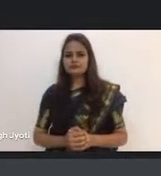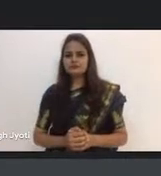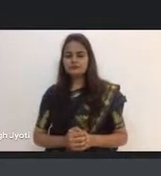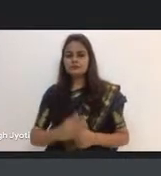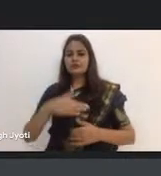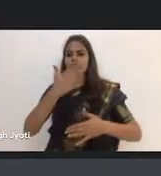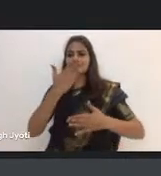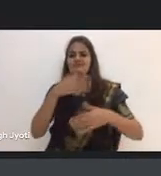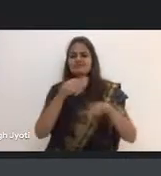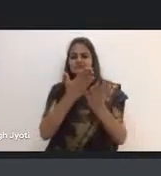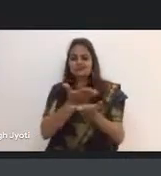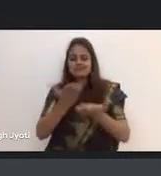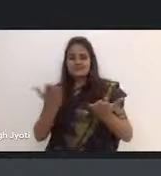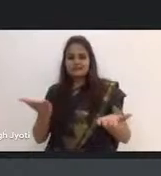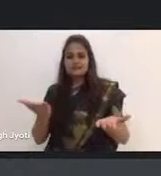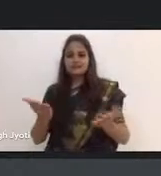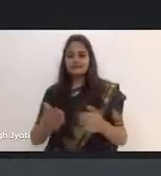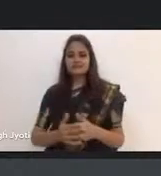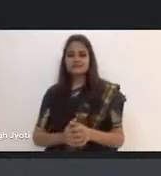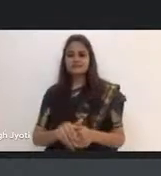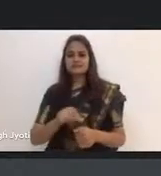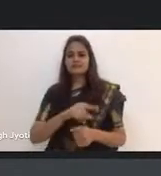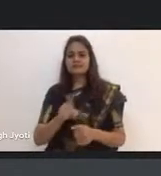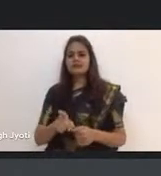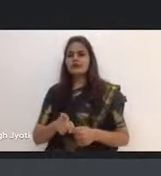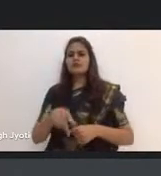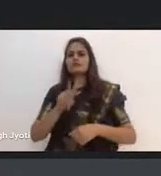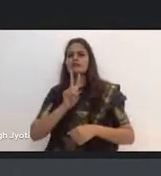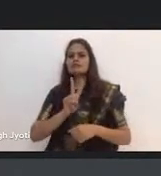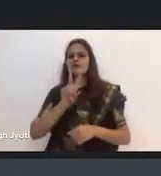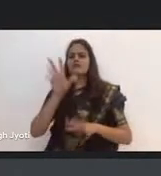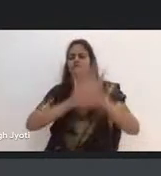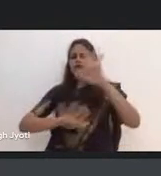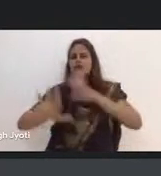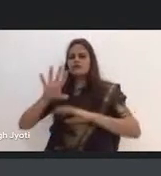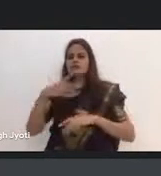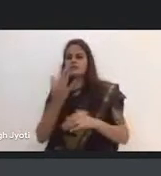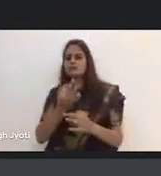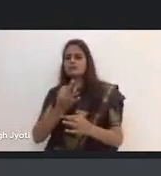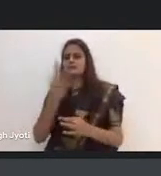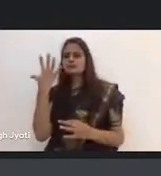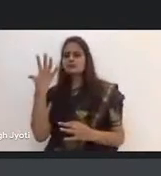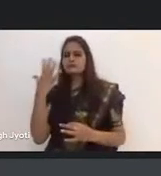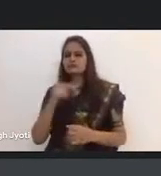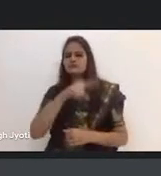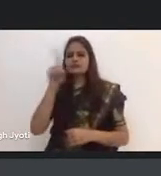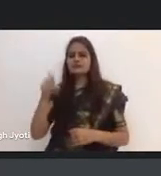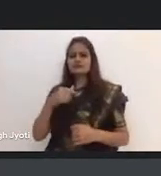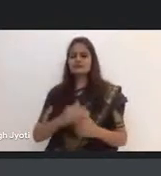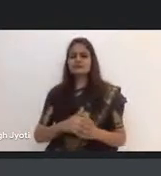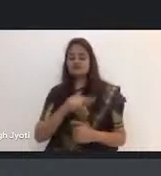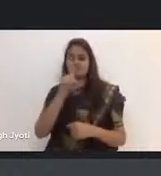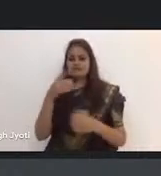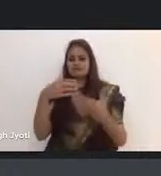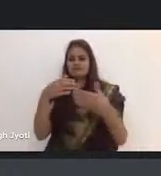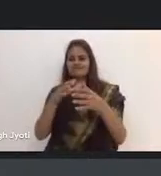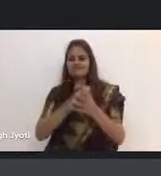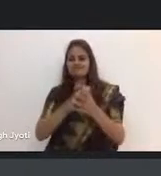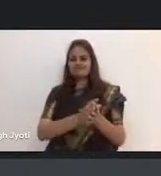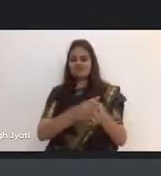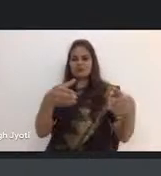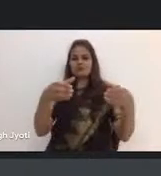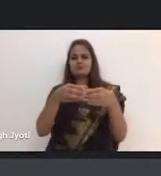object. Spatial verbs you have to mark the class of